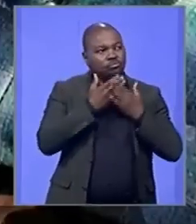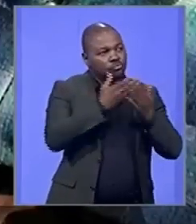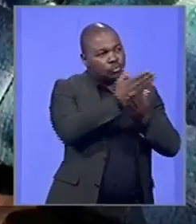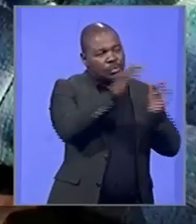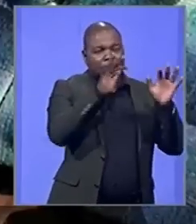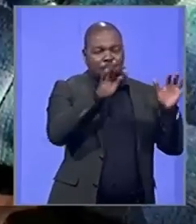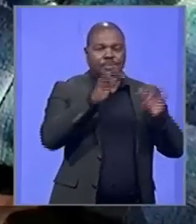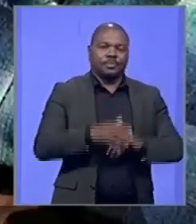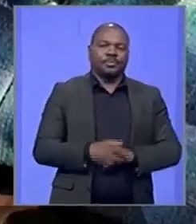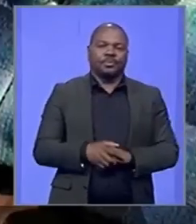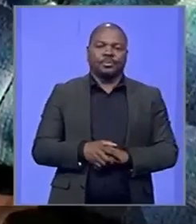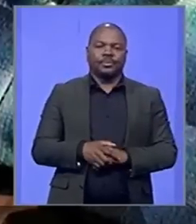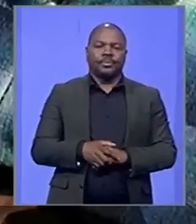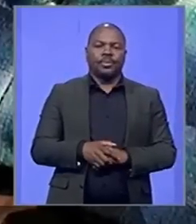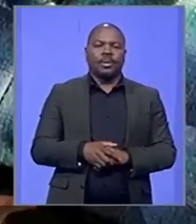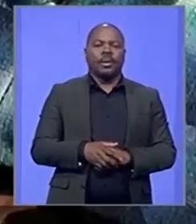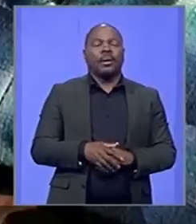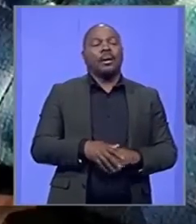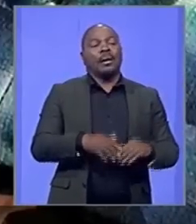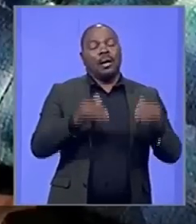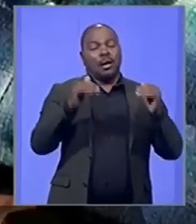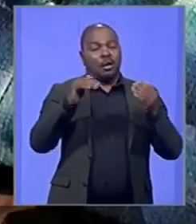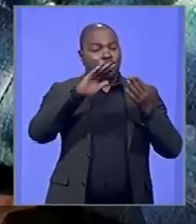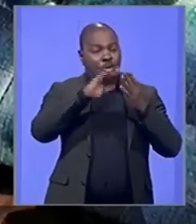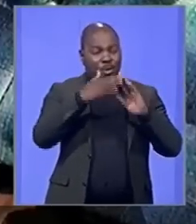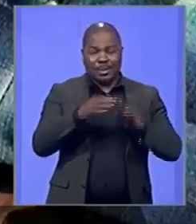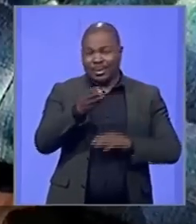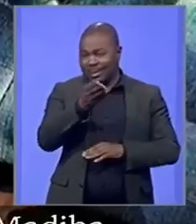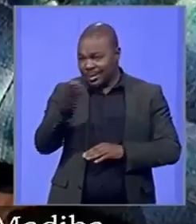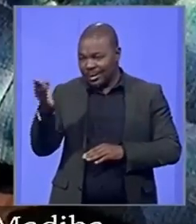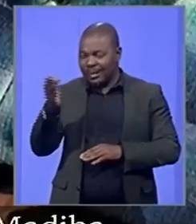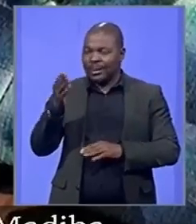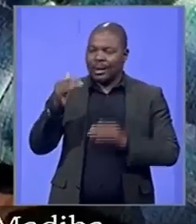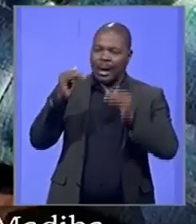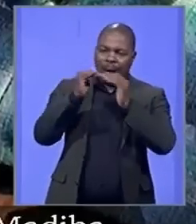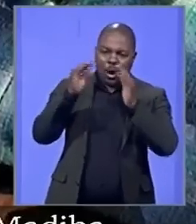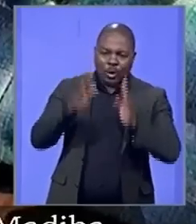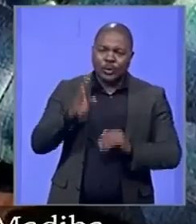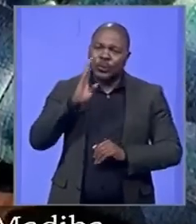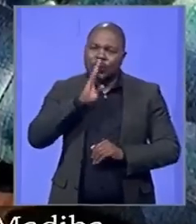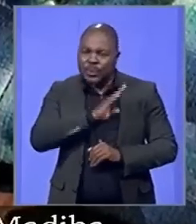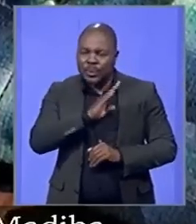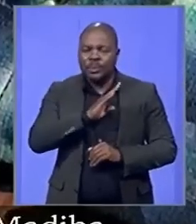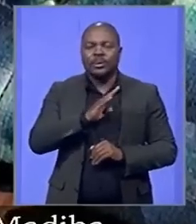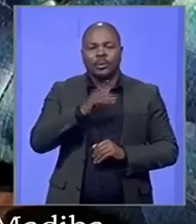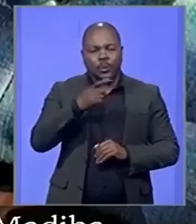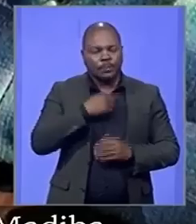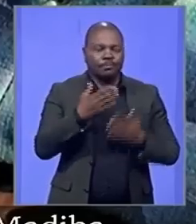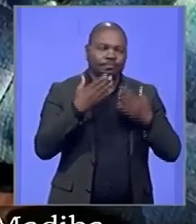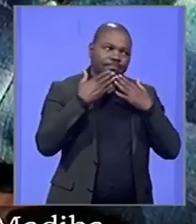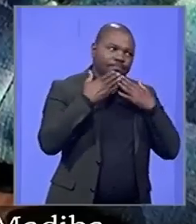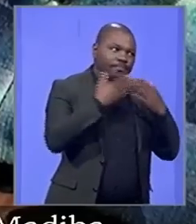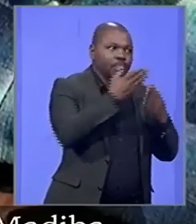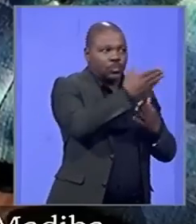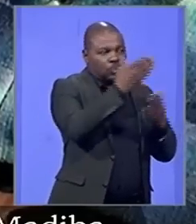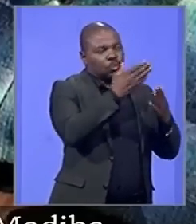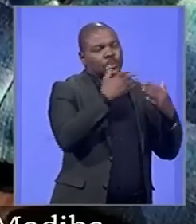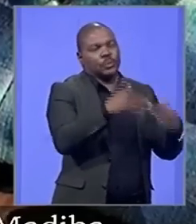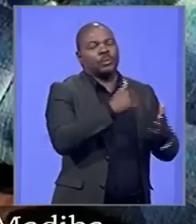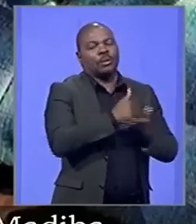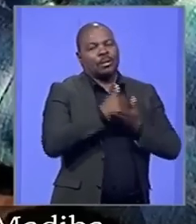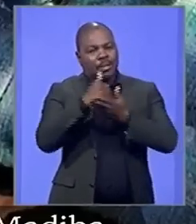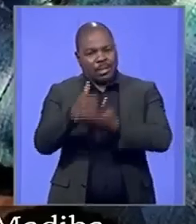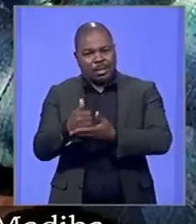baaging ba rona thata ba ba tlhokang bodulo. Mme re amogela ka diatla pedi